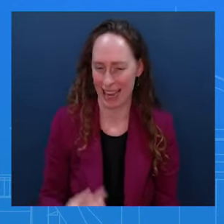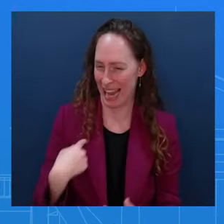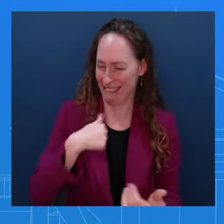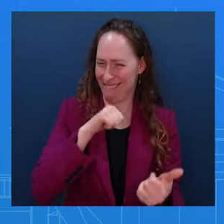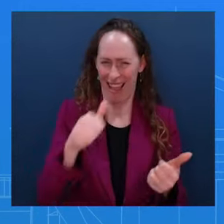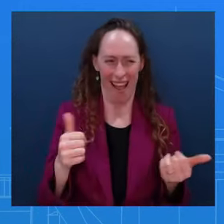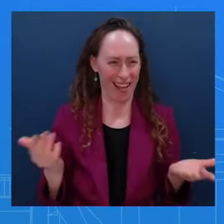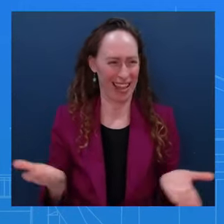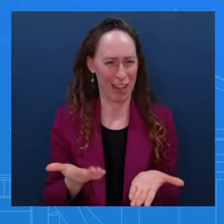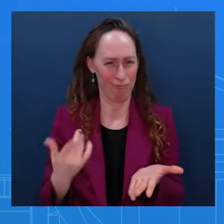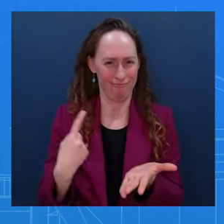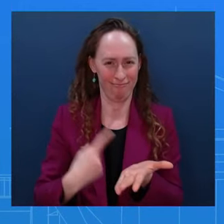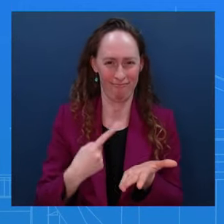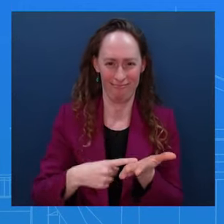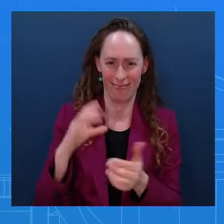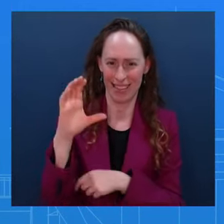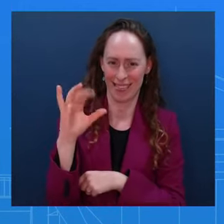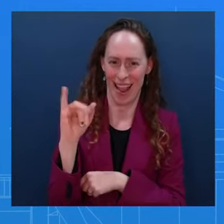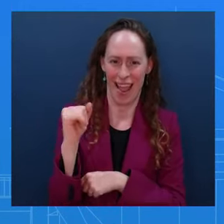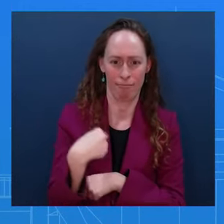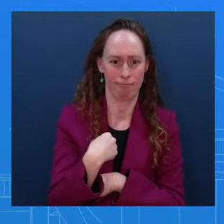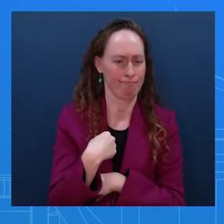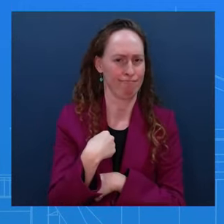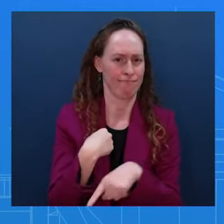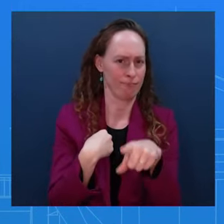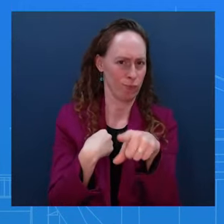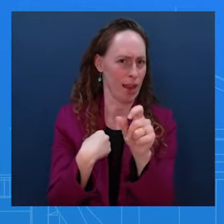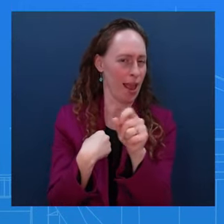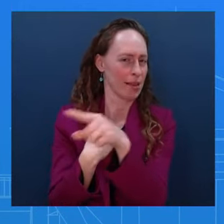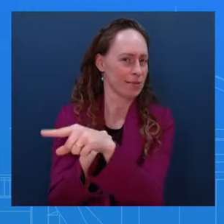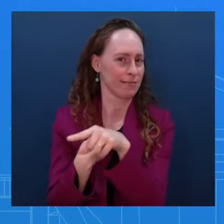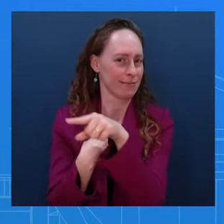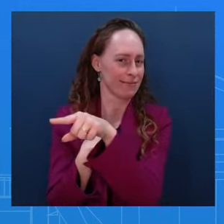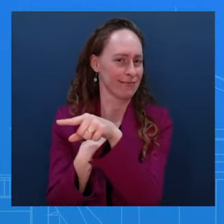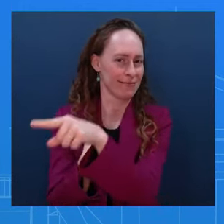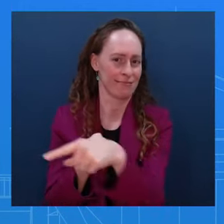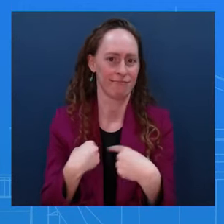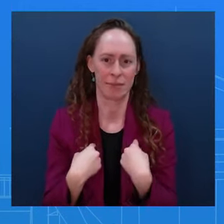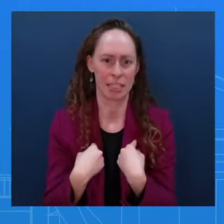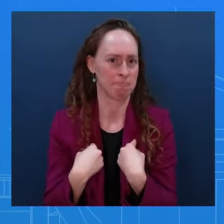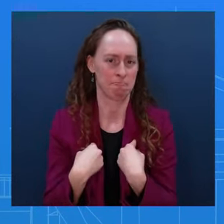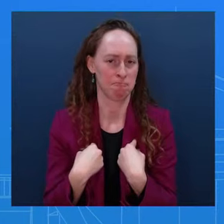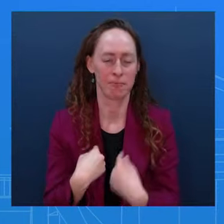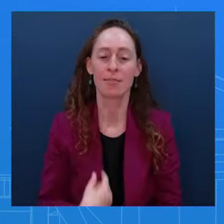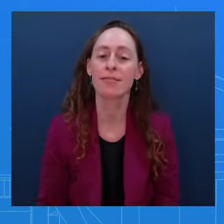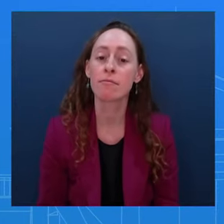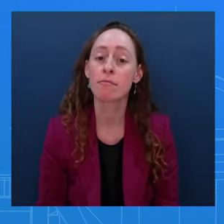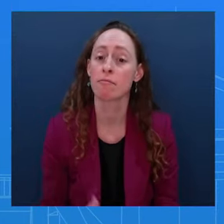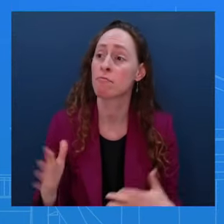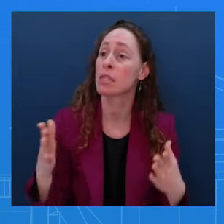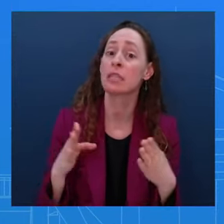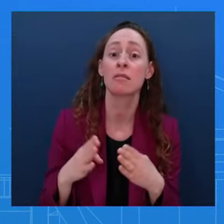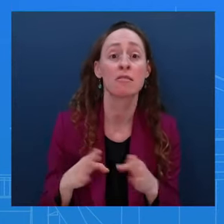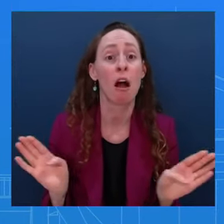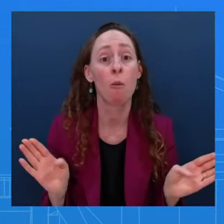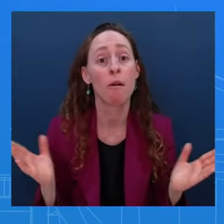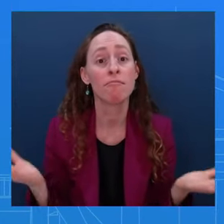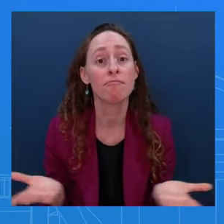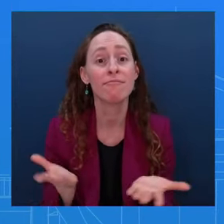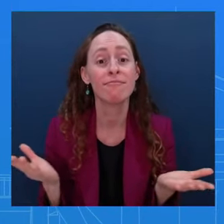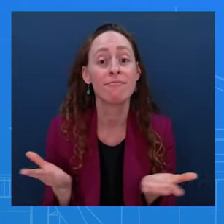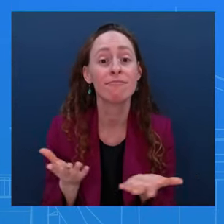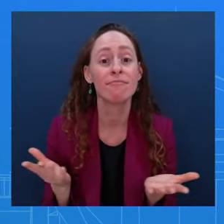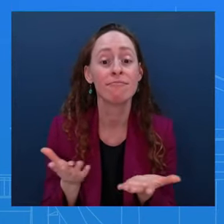But I will tell you, just in general speaking, I'm not going to talk about his travel, but he has been very deeply involved in helping